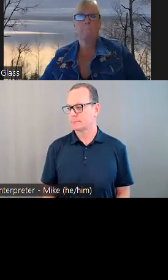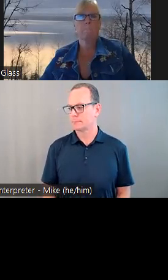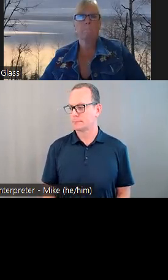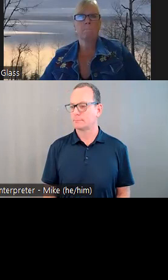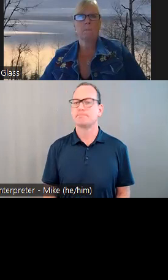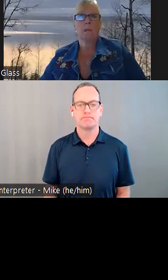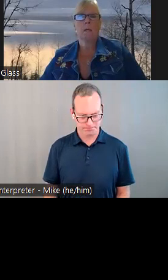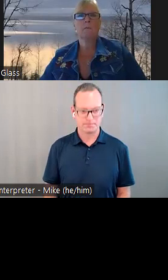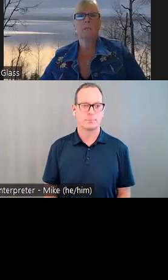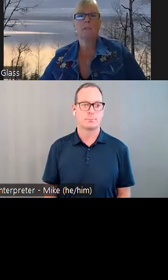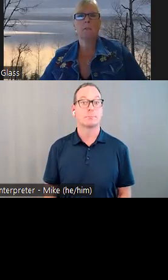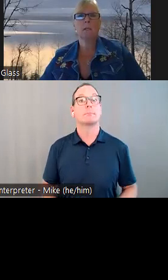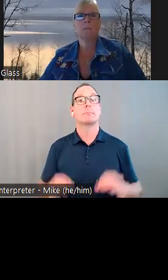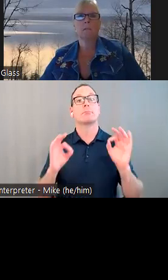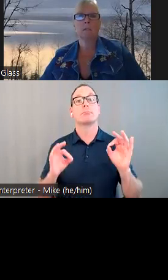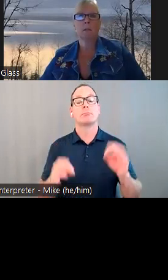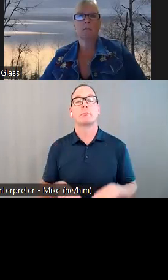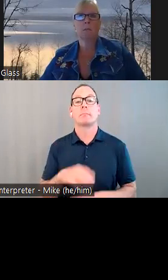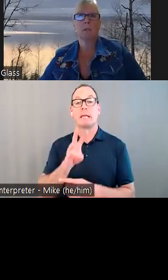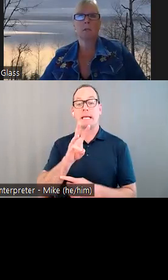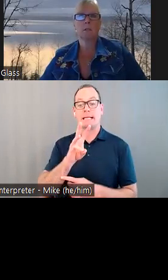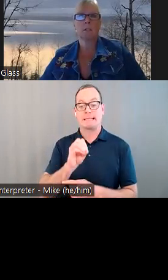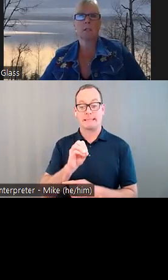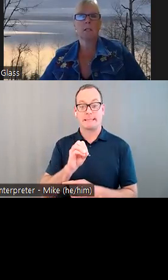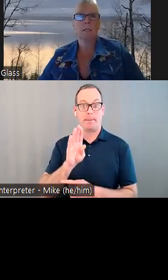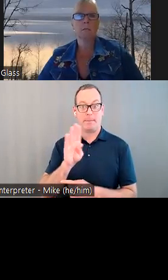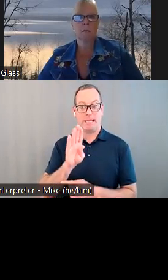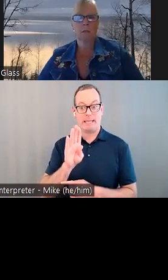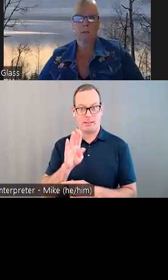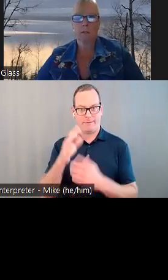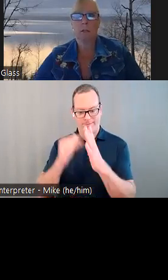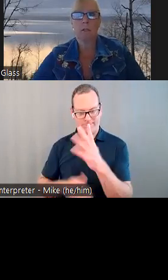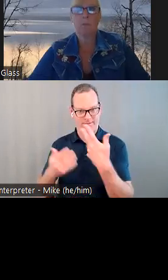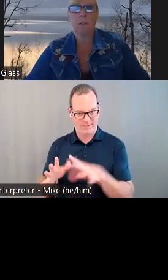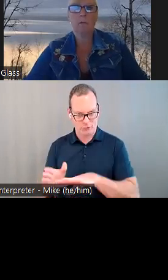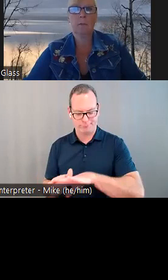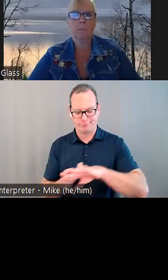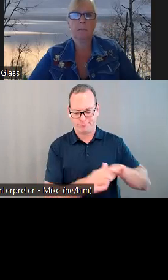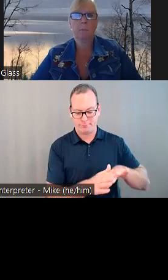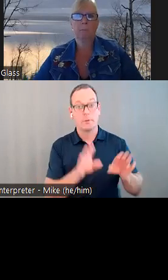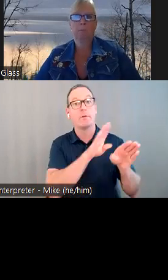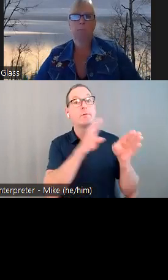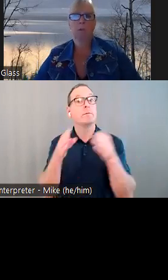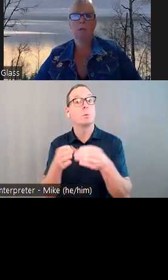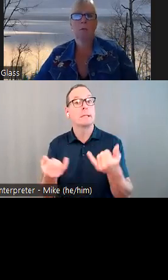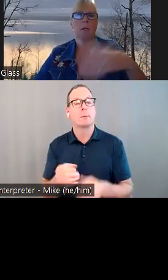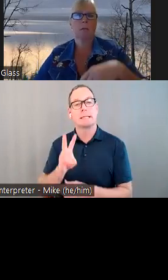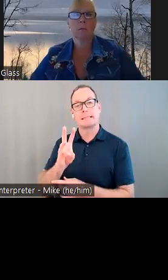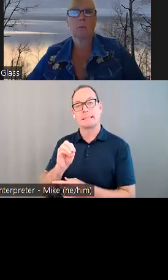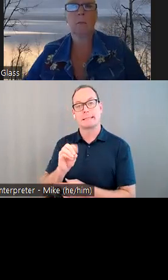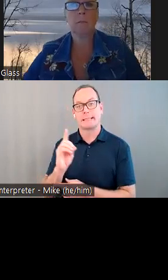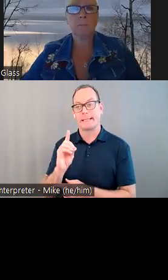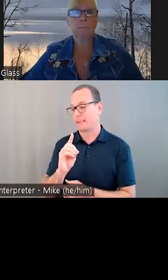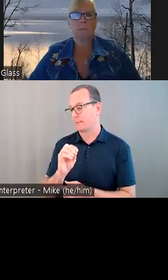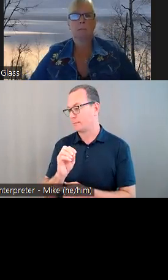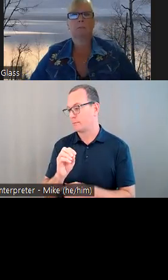Okay, end of 60B. Let's spend a few minutes on 60D. It's not quite as long and involved. Not to worry, Kendra, no